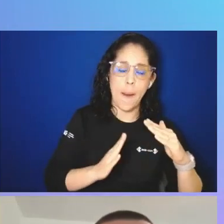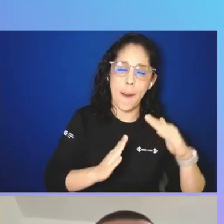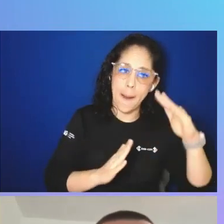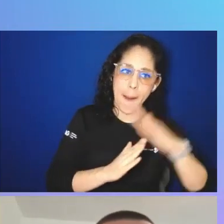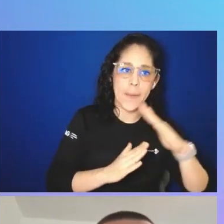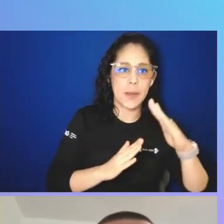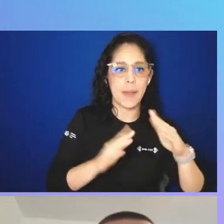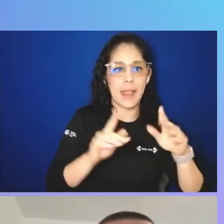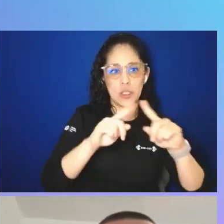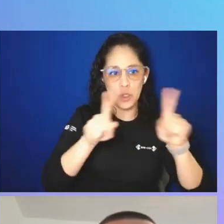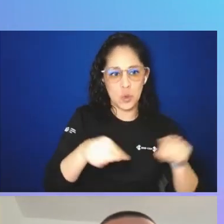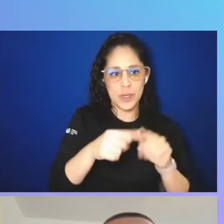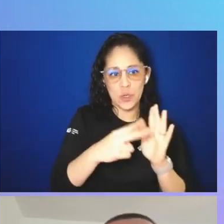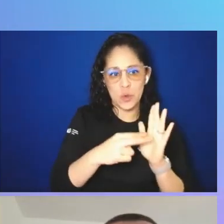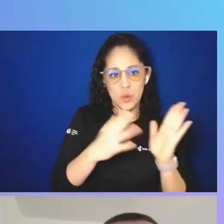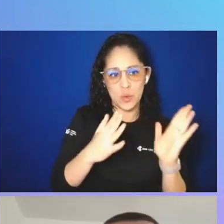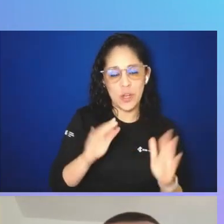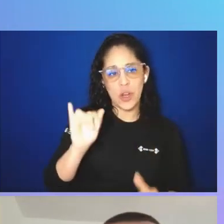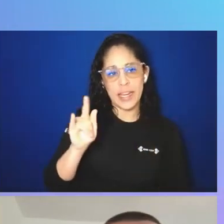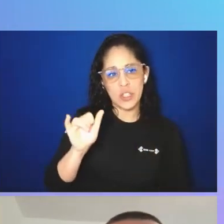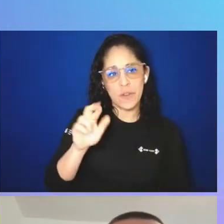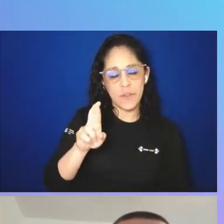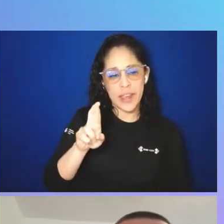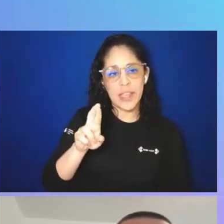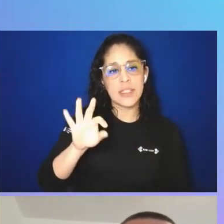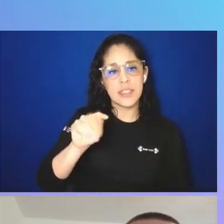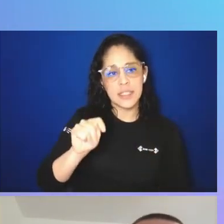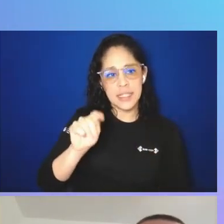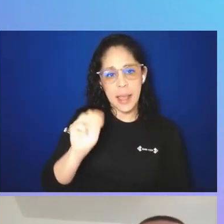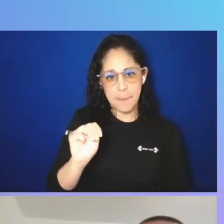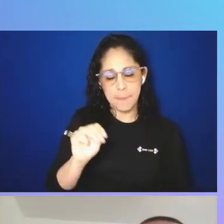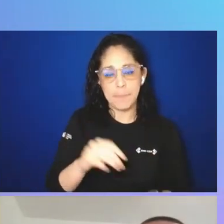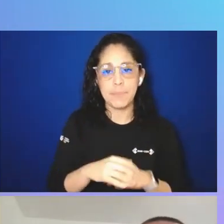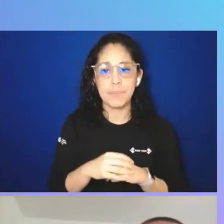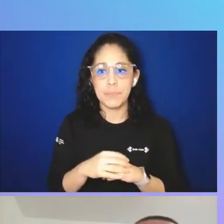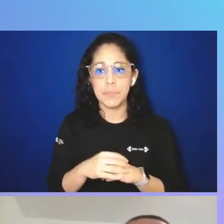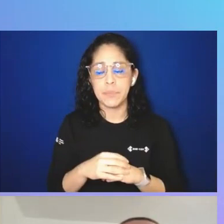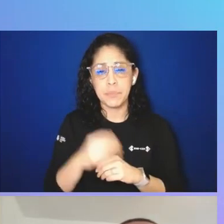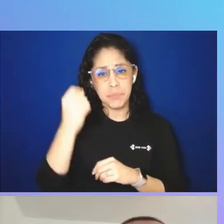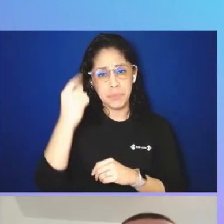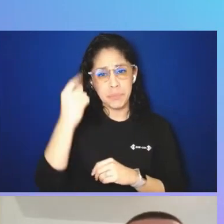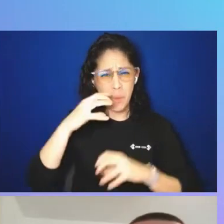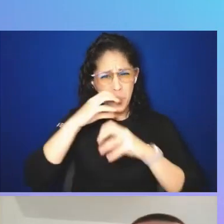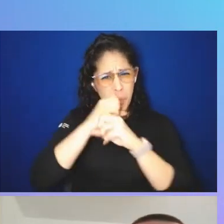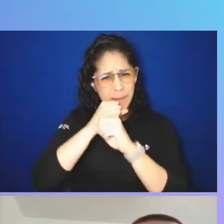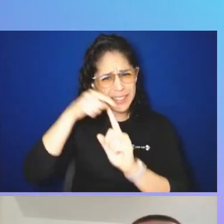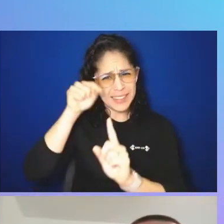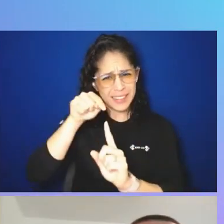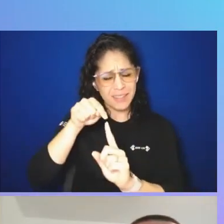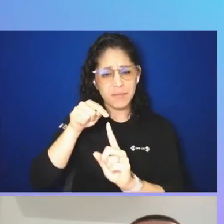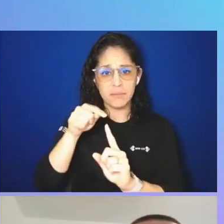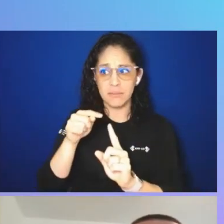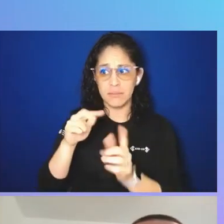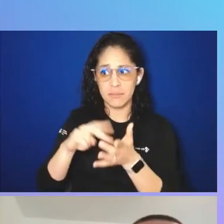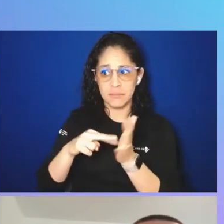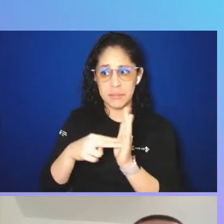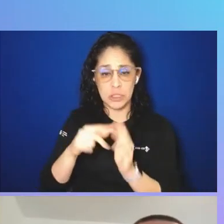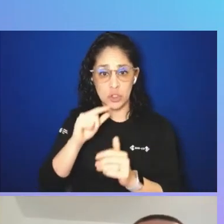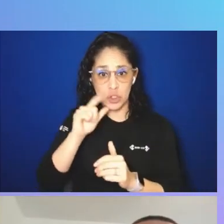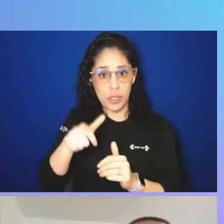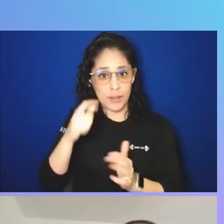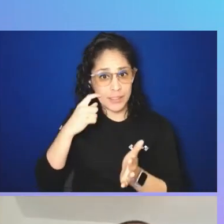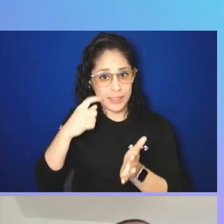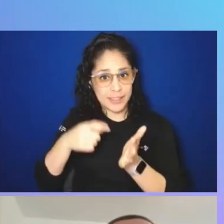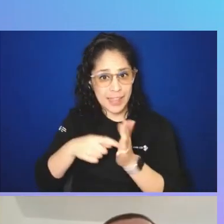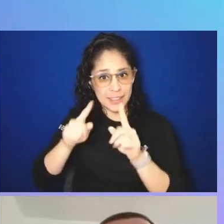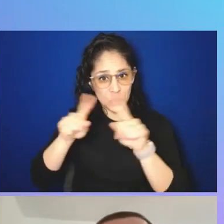TM. One of the main reasons, besides privacy, that we shouldn't detect screen reader operation